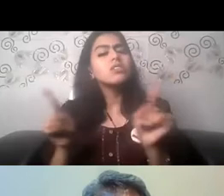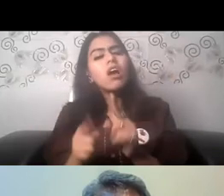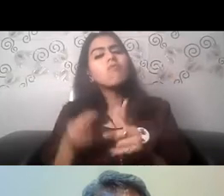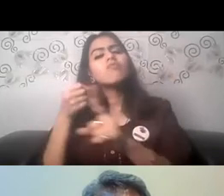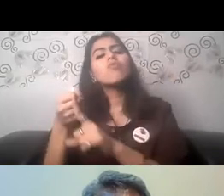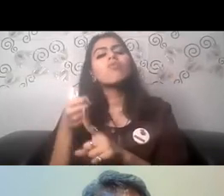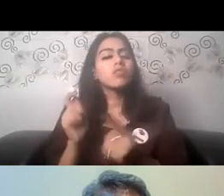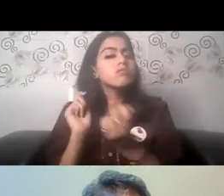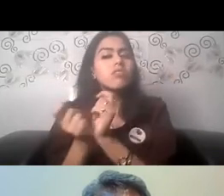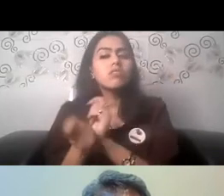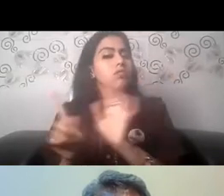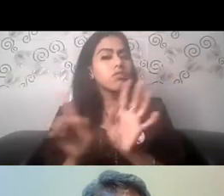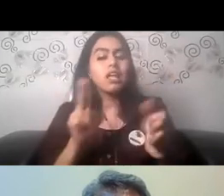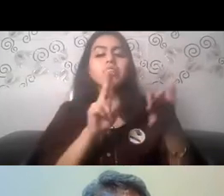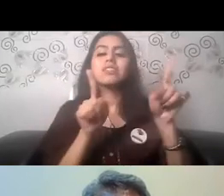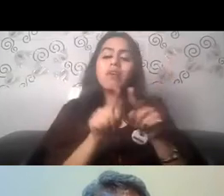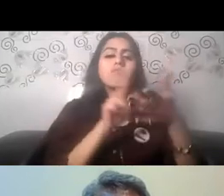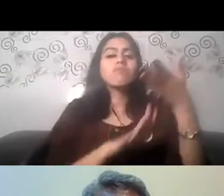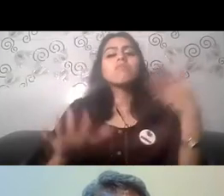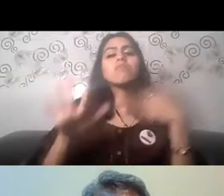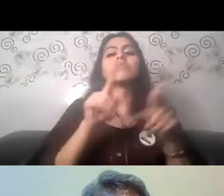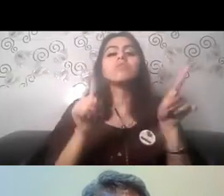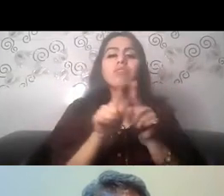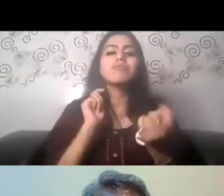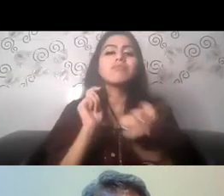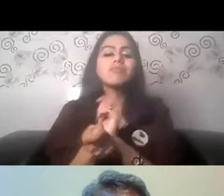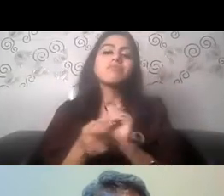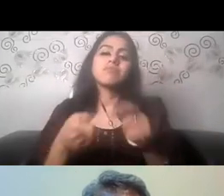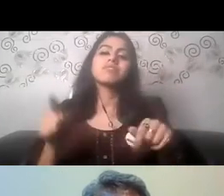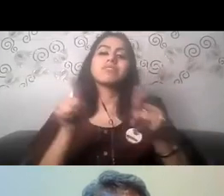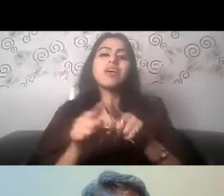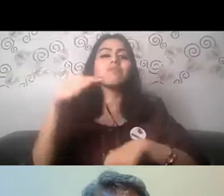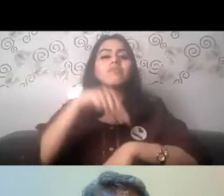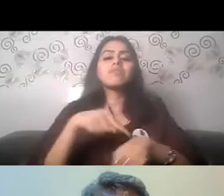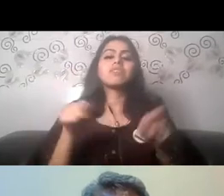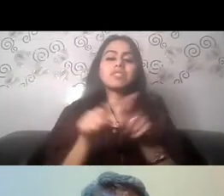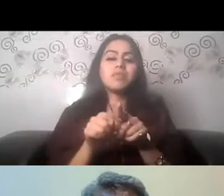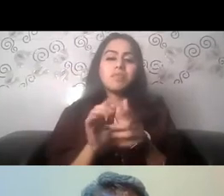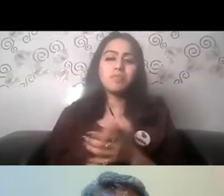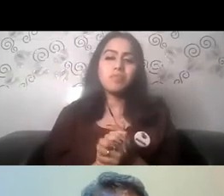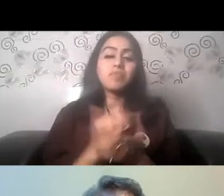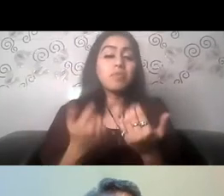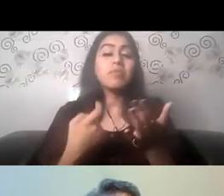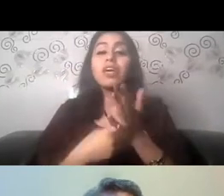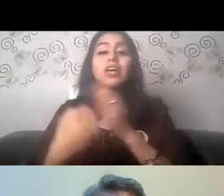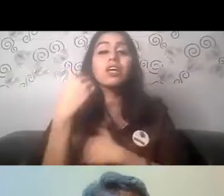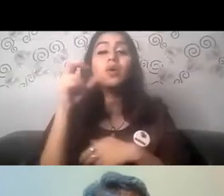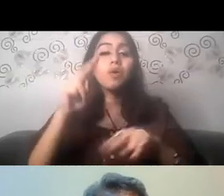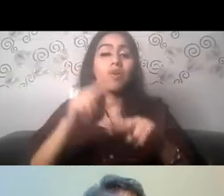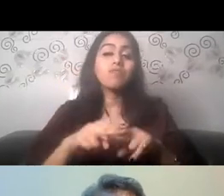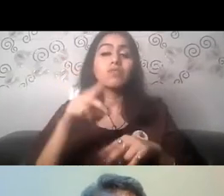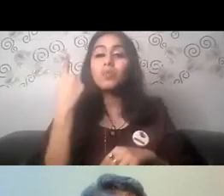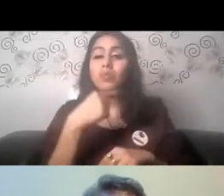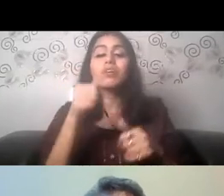to the National Disability Strategy, I would say, let's look to the UN Convention on the Rights of Disabled People. The